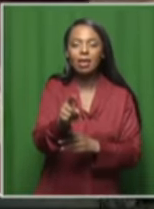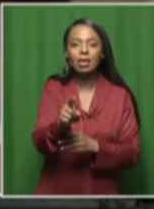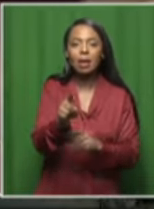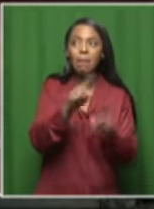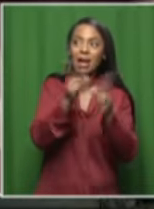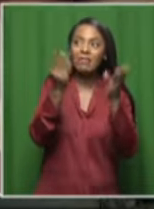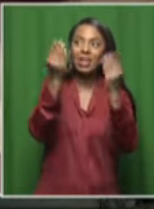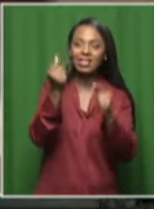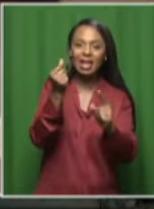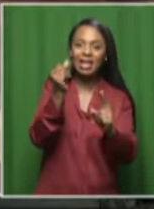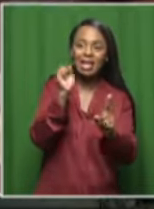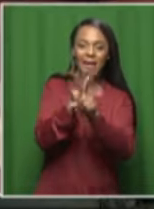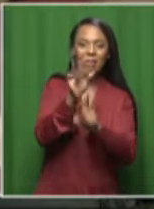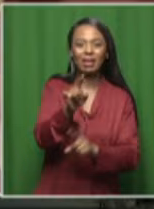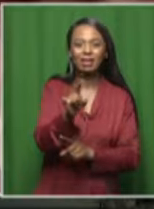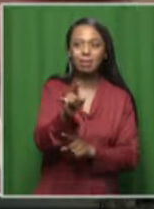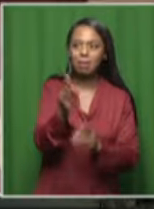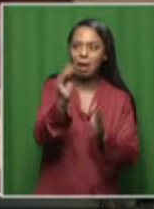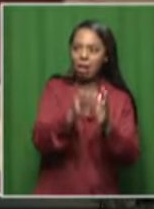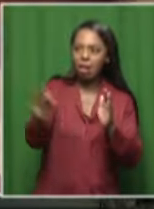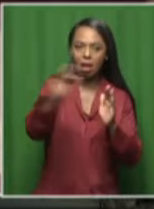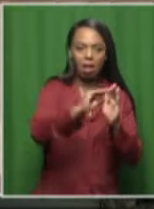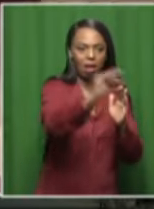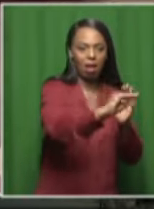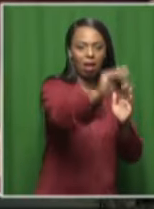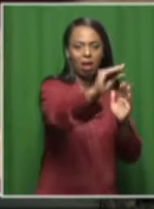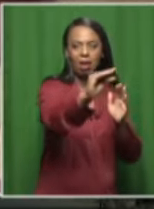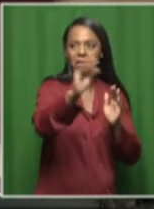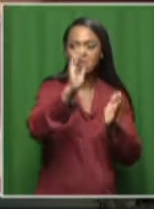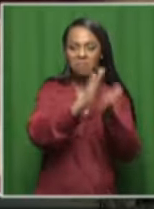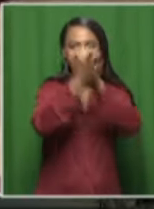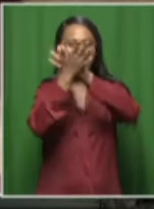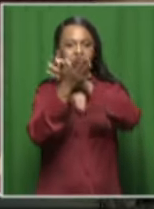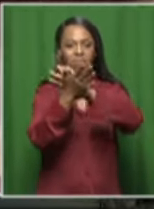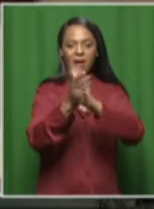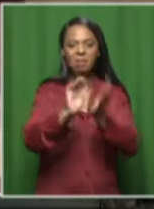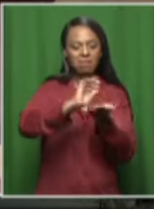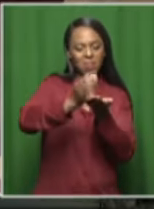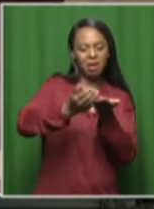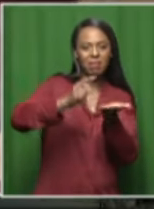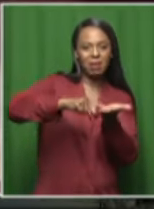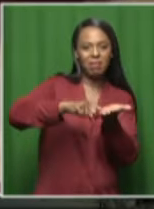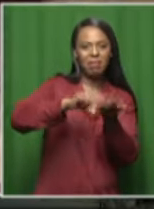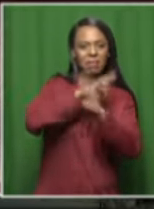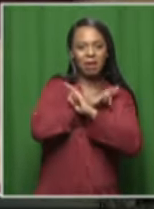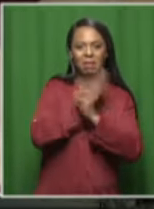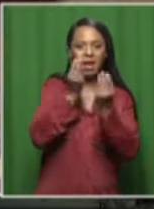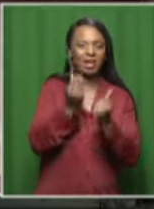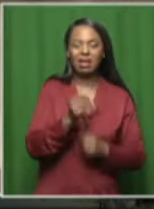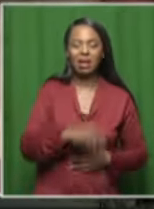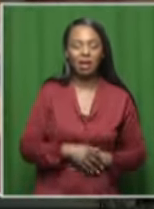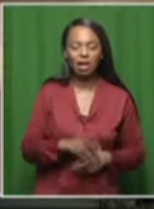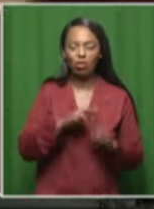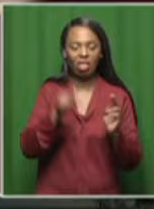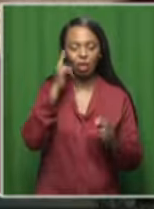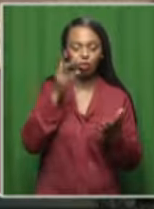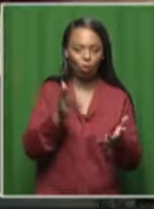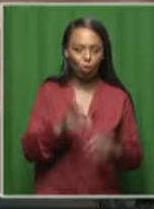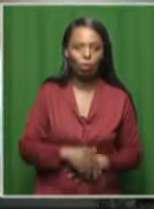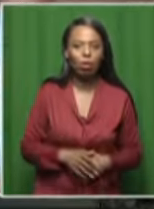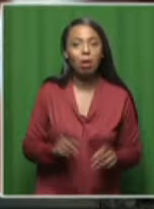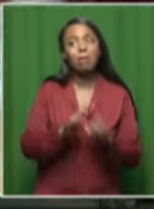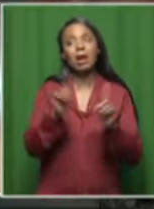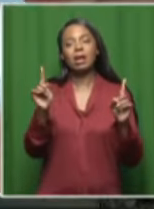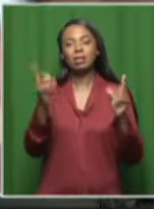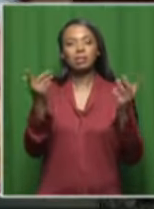of the money being paid out is going to cripple any pension fund. But as I said, I'm also speaking a